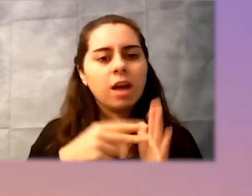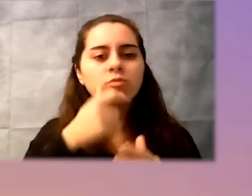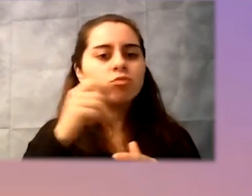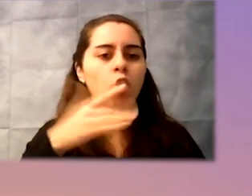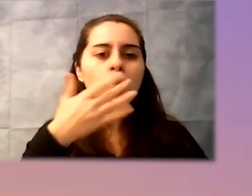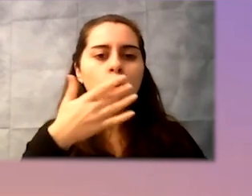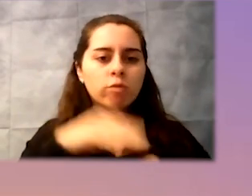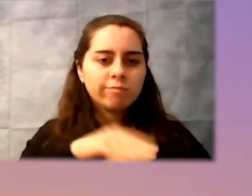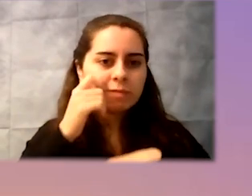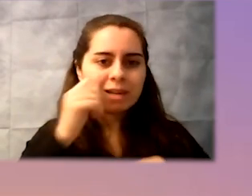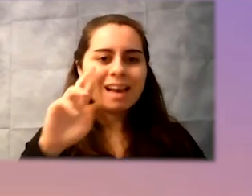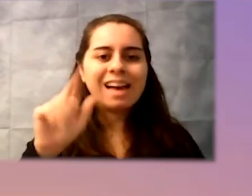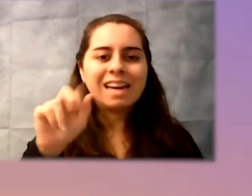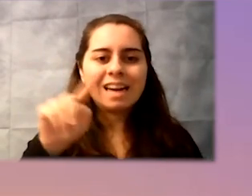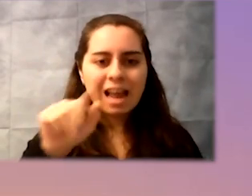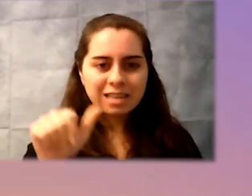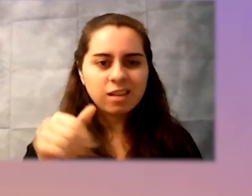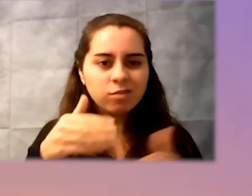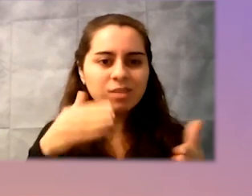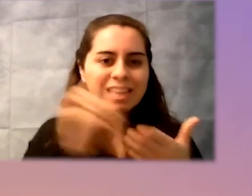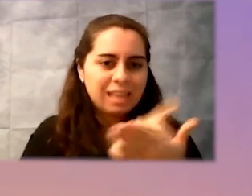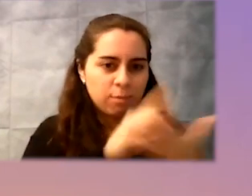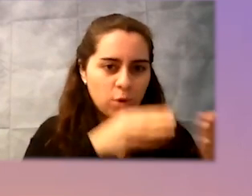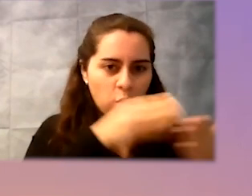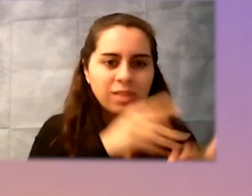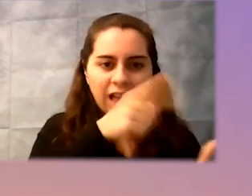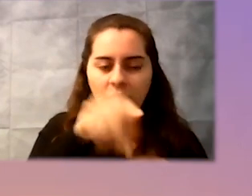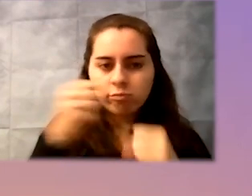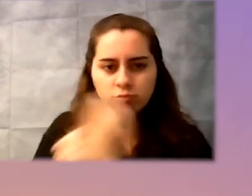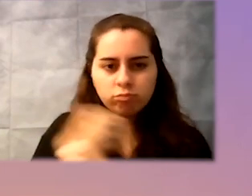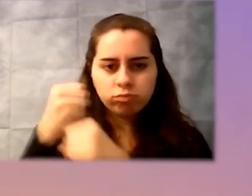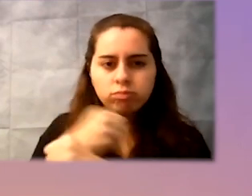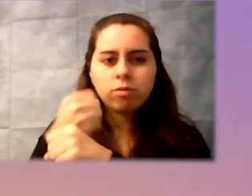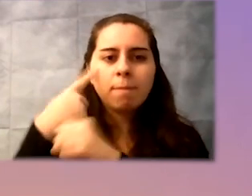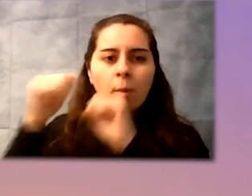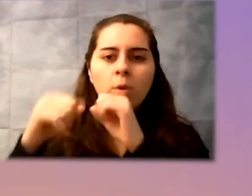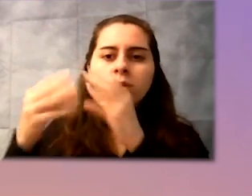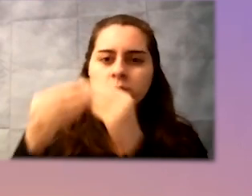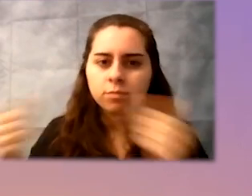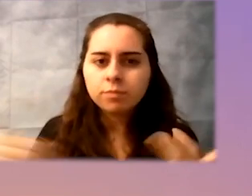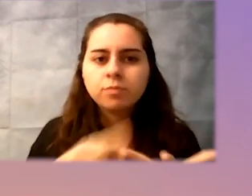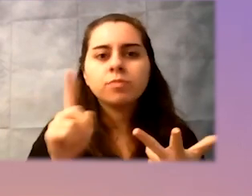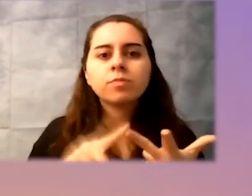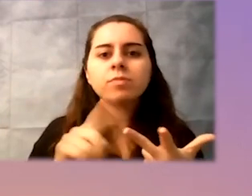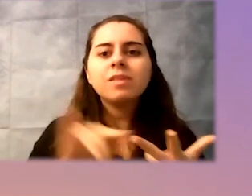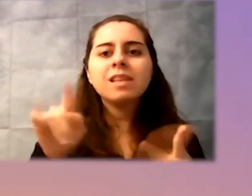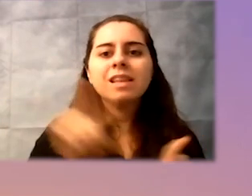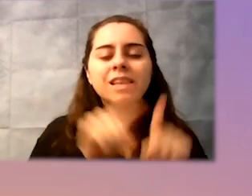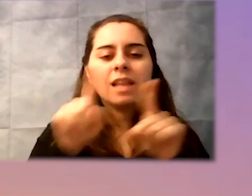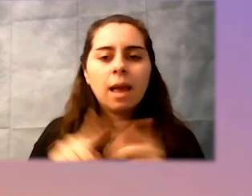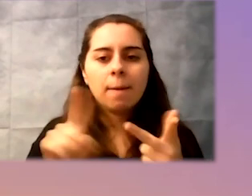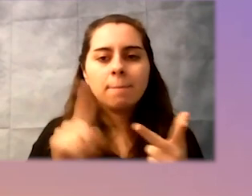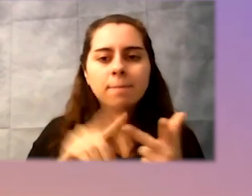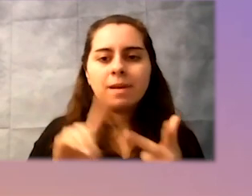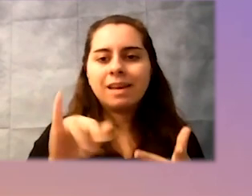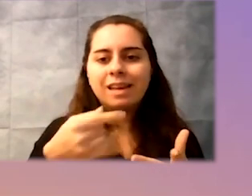Dr. Elizabeth Crespo Kebler, she published the book Documents of Feminism in Puerto Rico, Facsimiles of History. The book is about